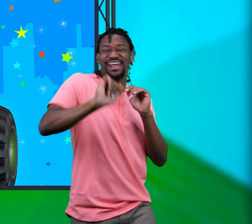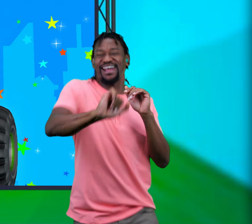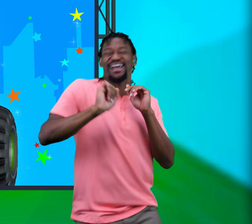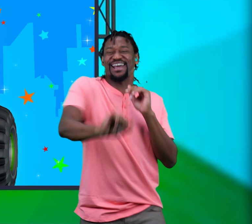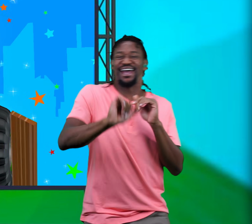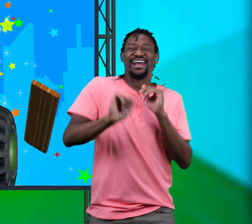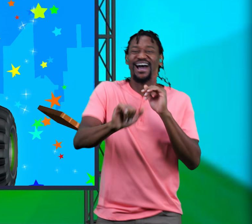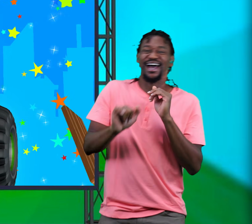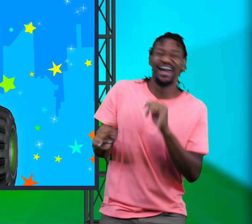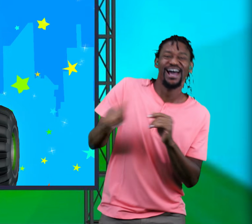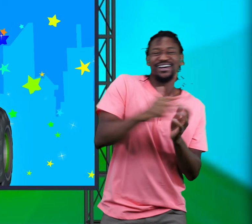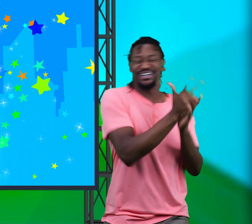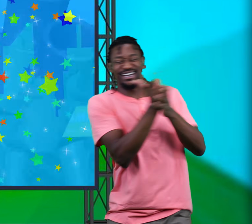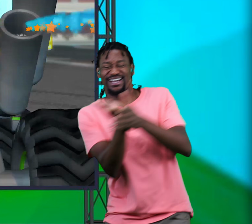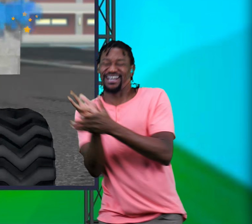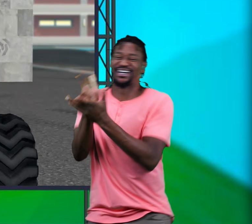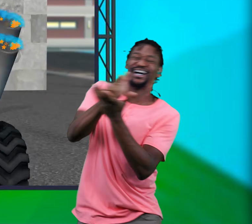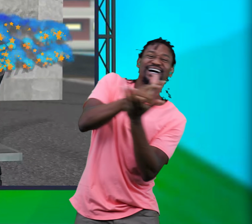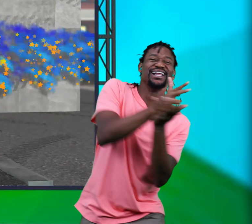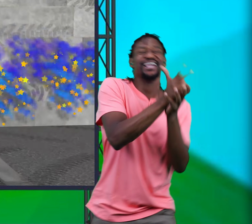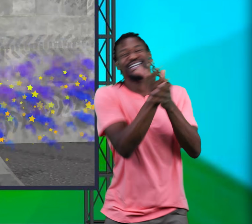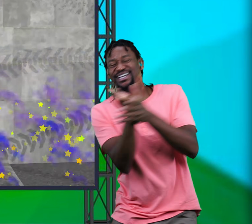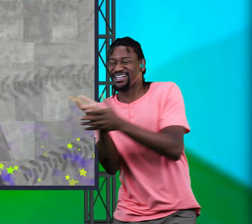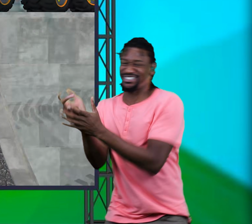beep, beep, beep, beep, beep.